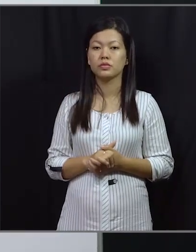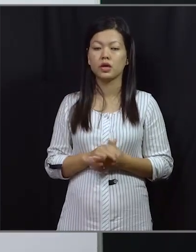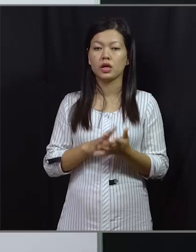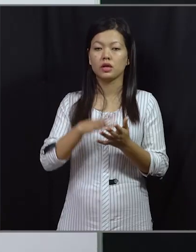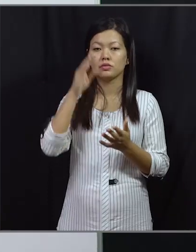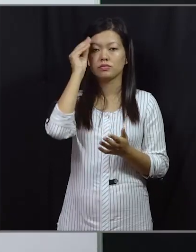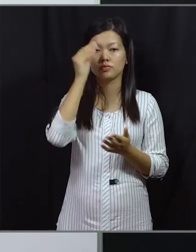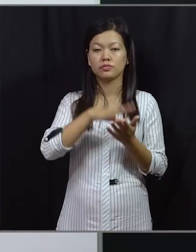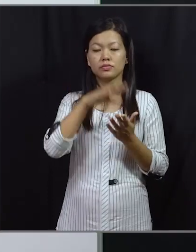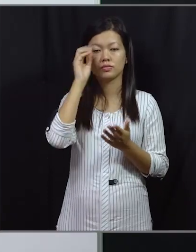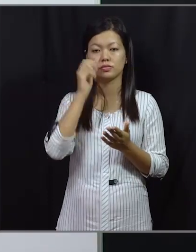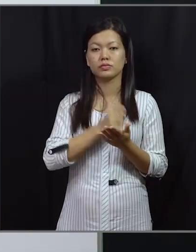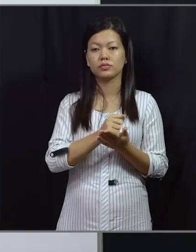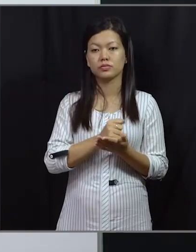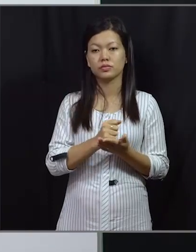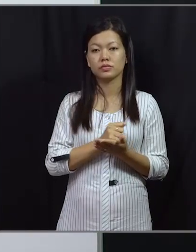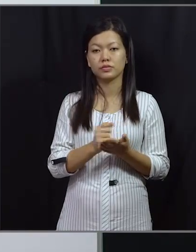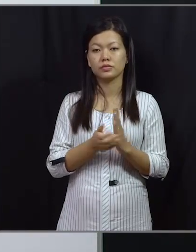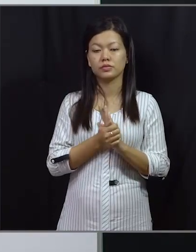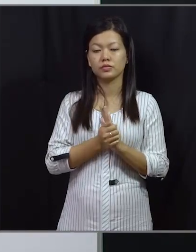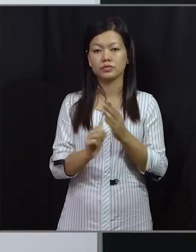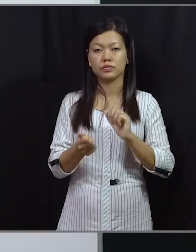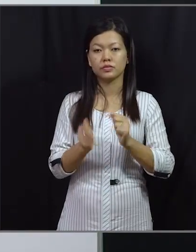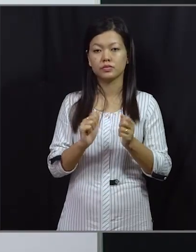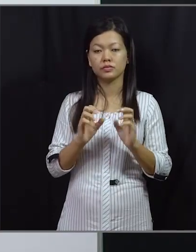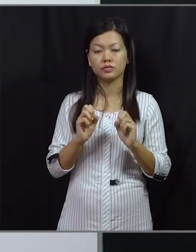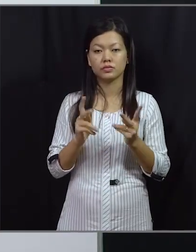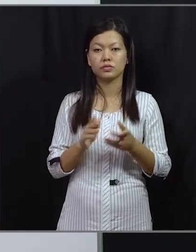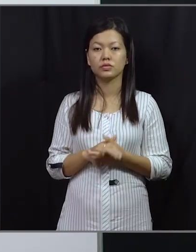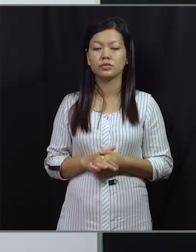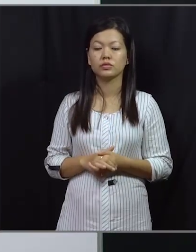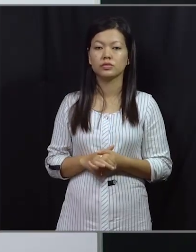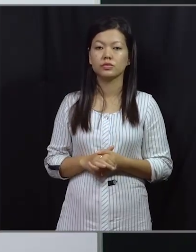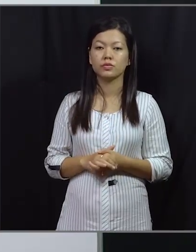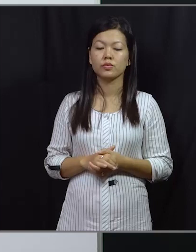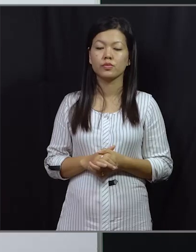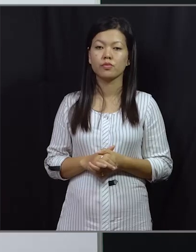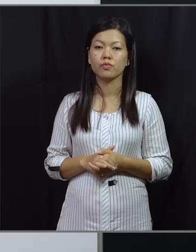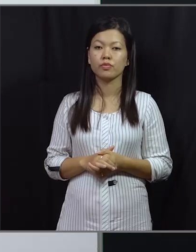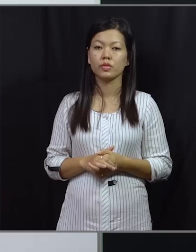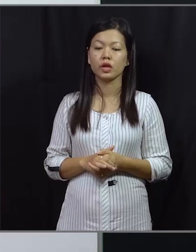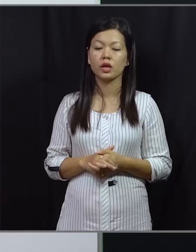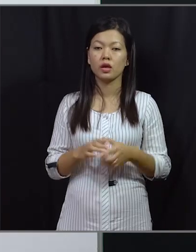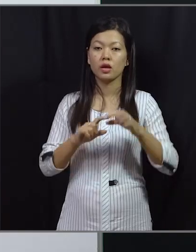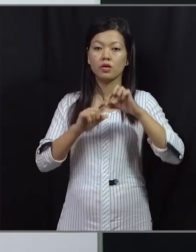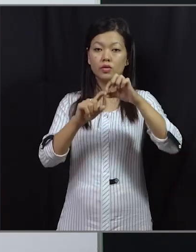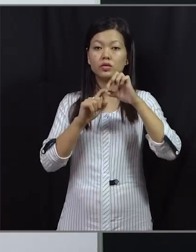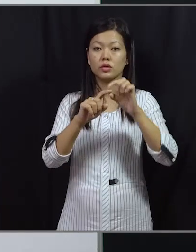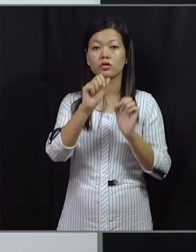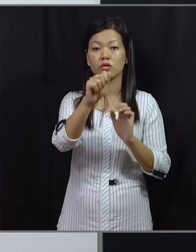properly this one. These are types of sets. And then there are some exercise problems in